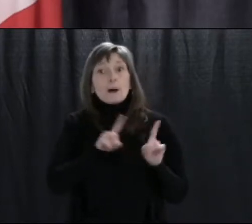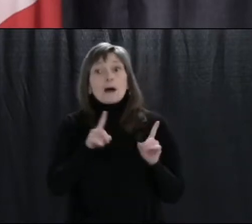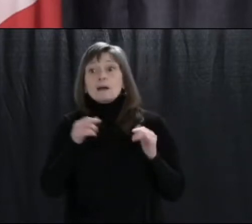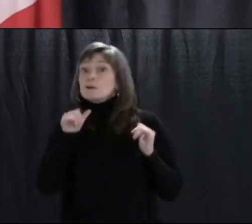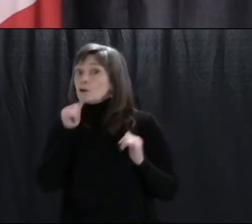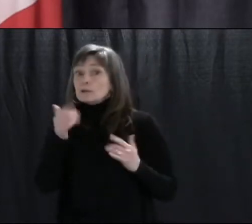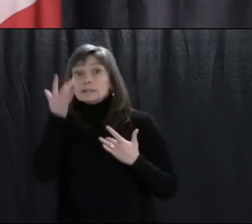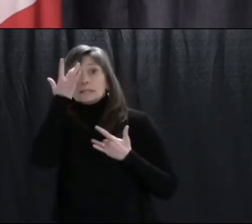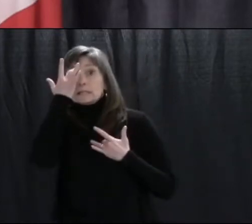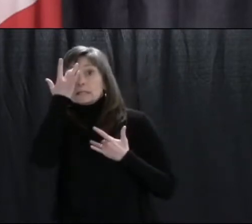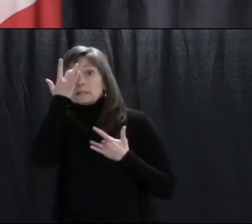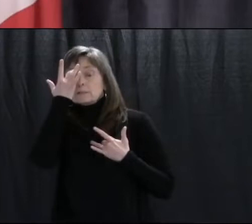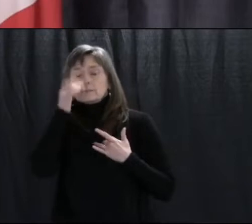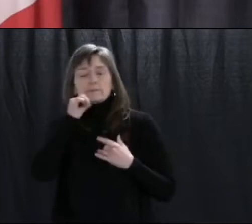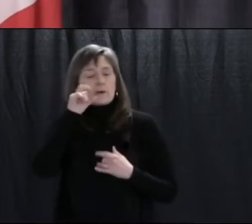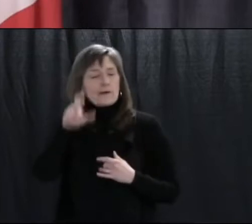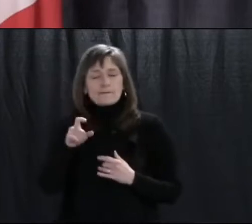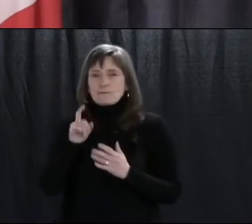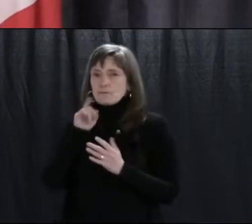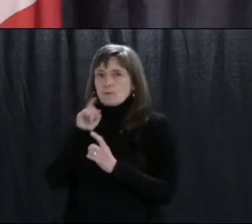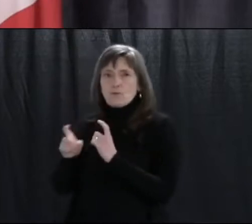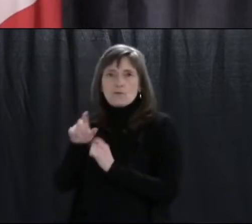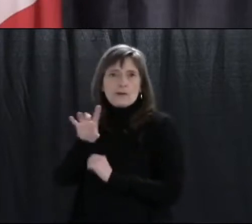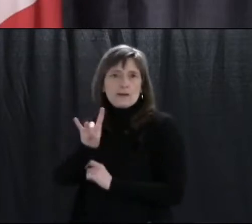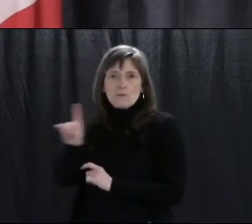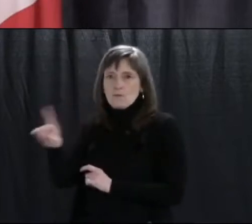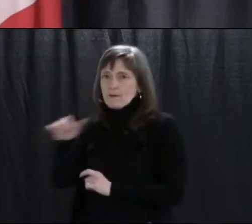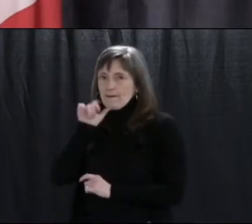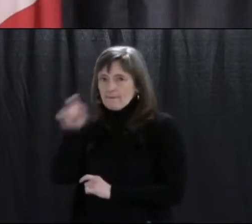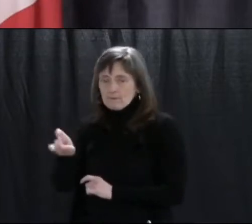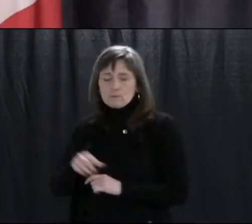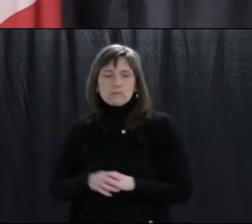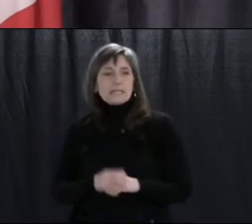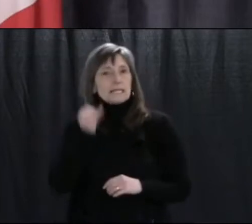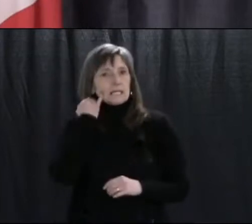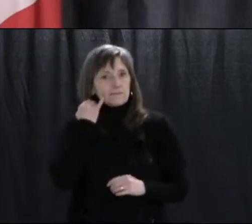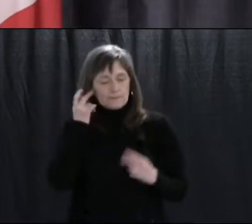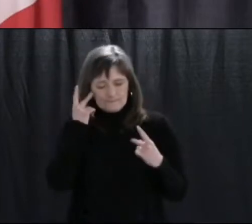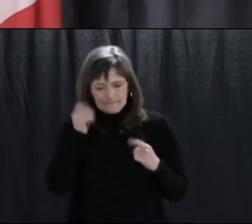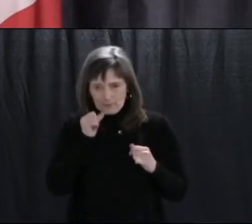call Healthline. If you are concerned, you can go to the website